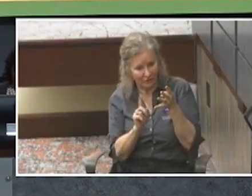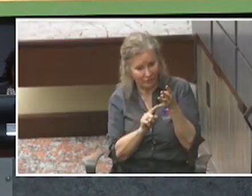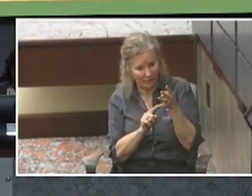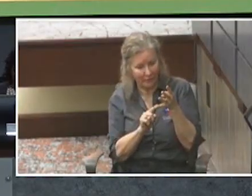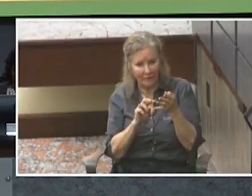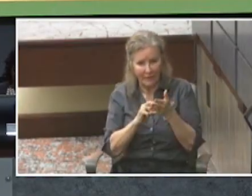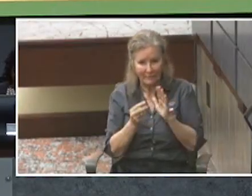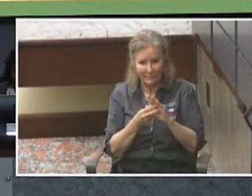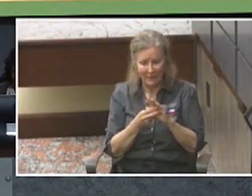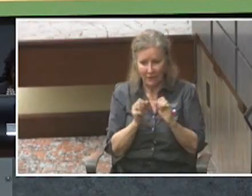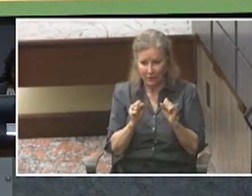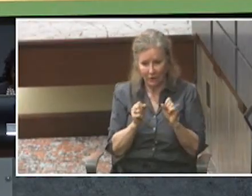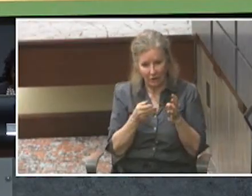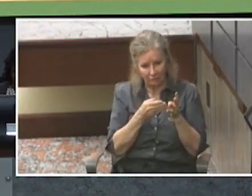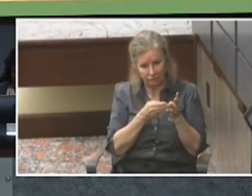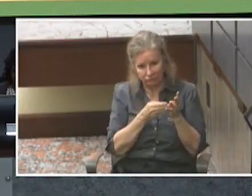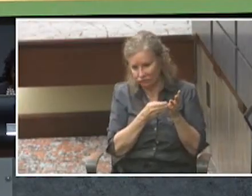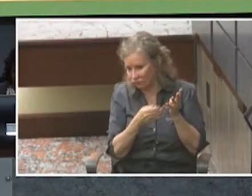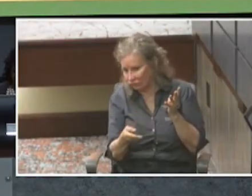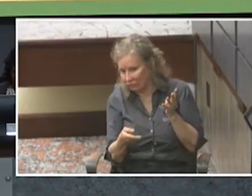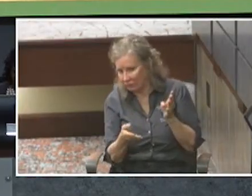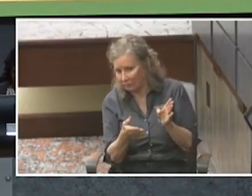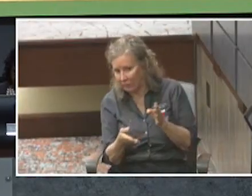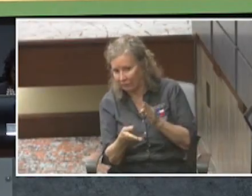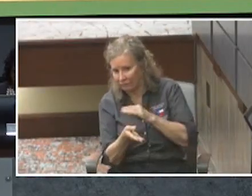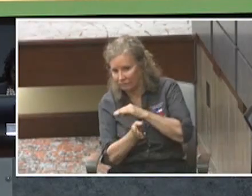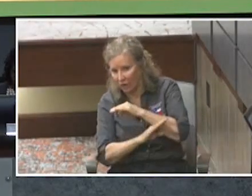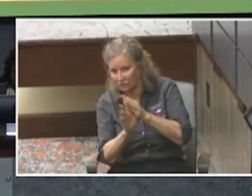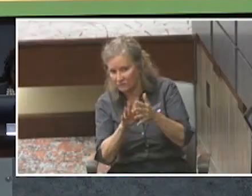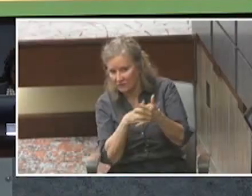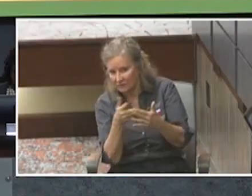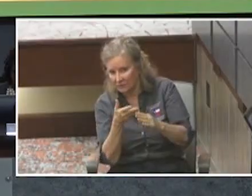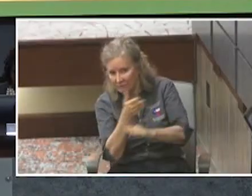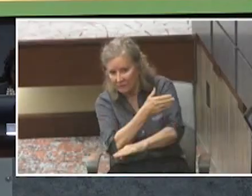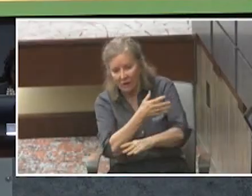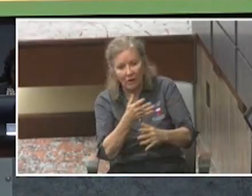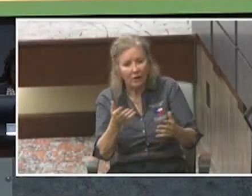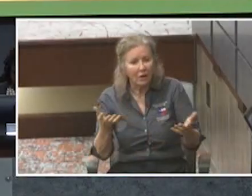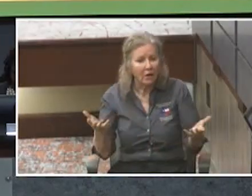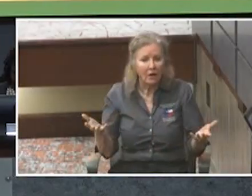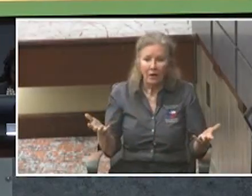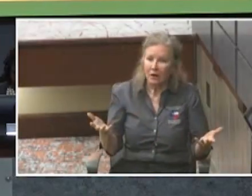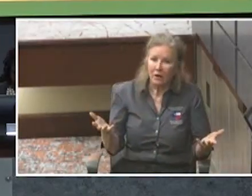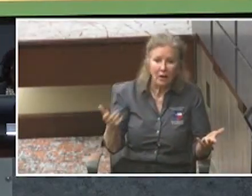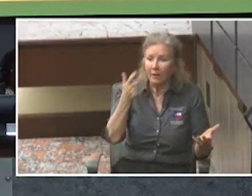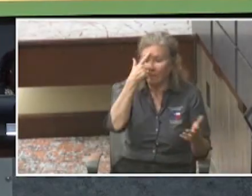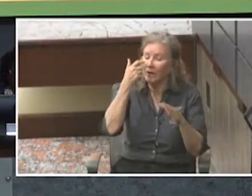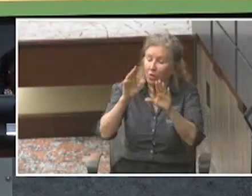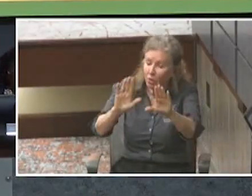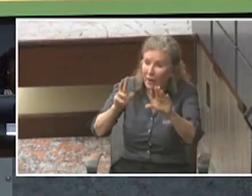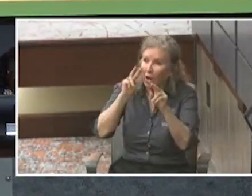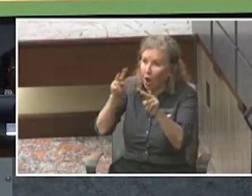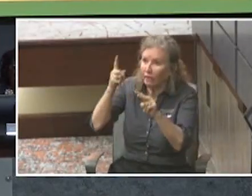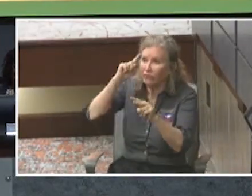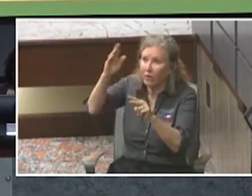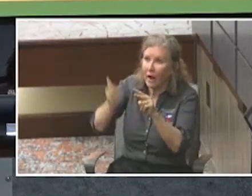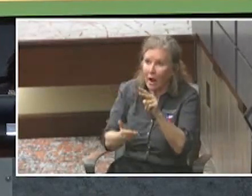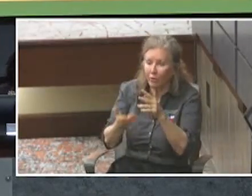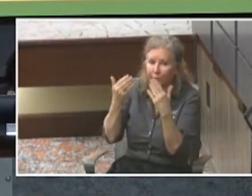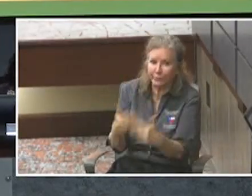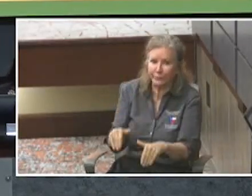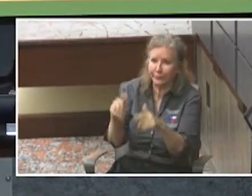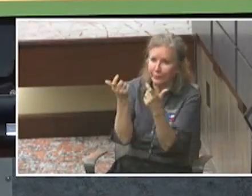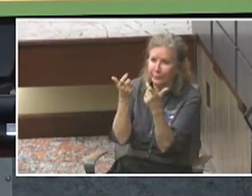to plan fall schedules in advance, given the level of talent that we're looking at. And then finally, just